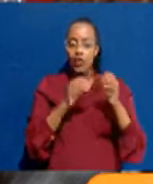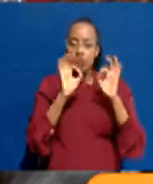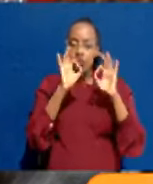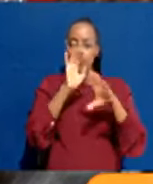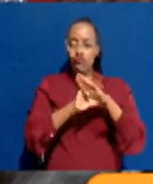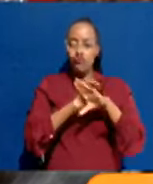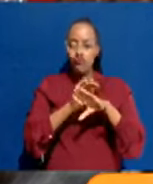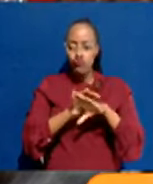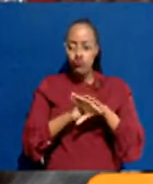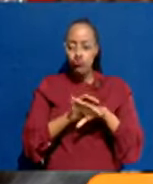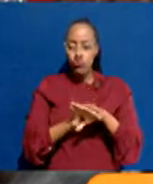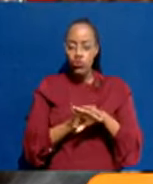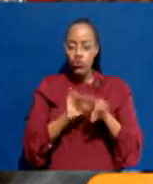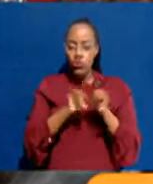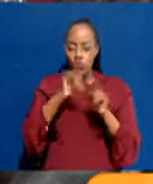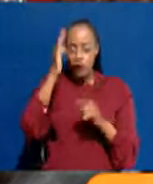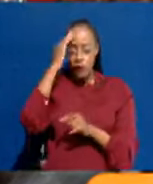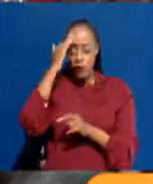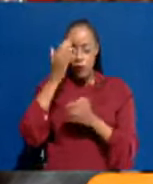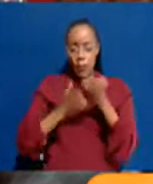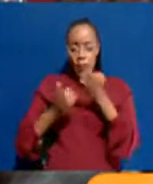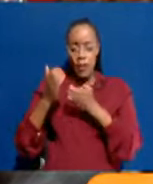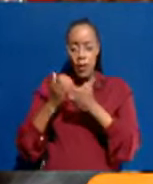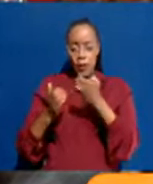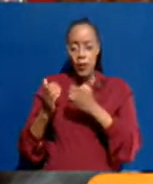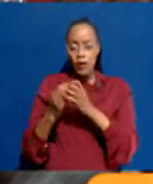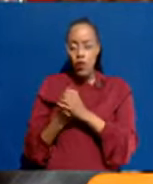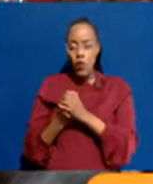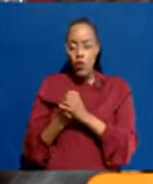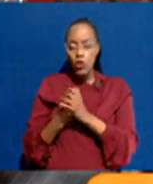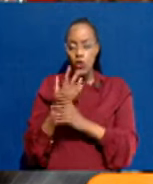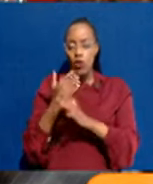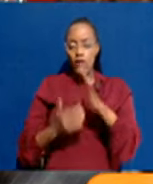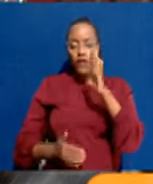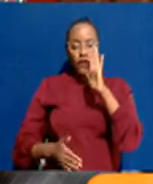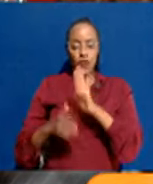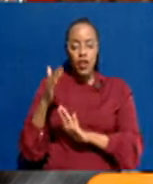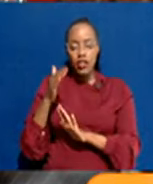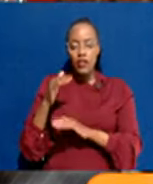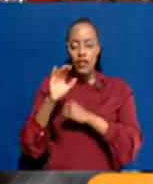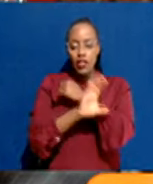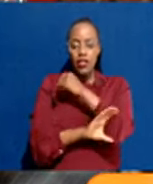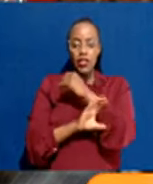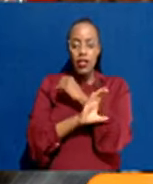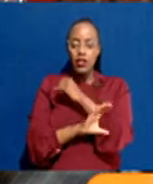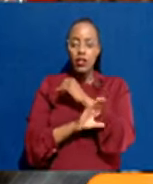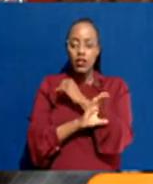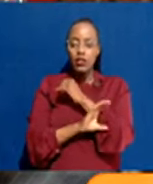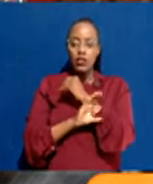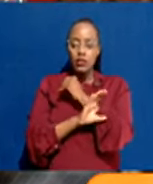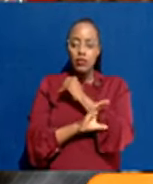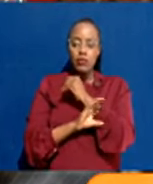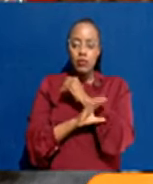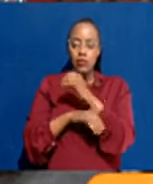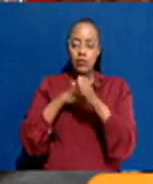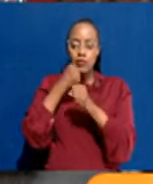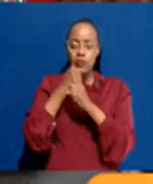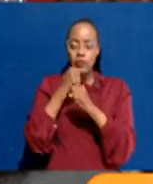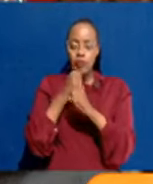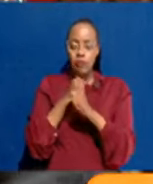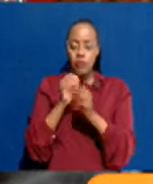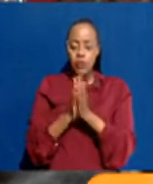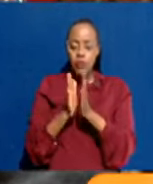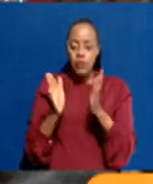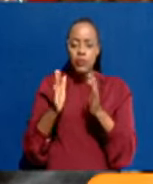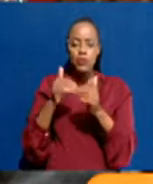well. You remember the economy was really growing very fast. The country was doing generally